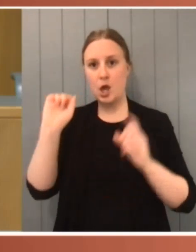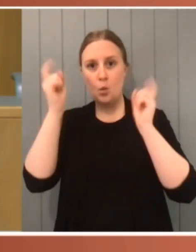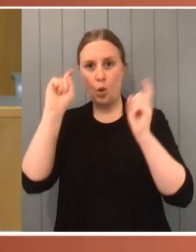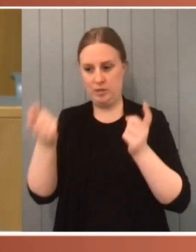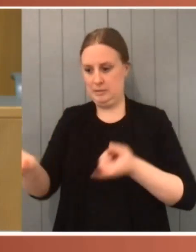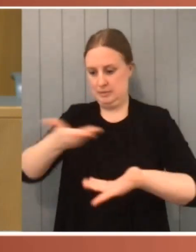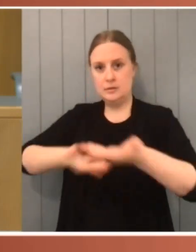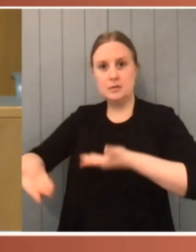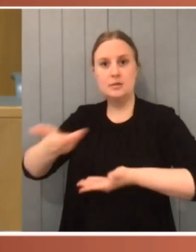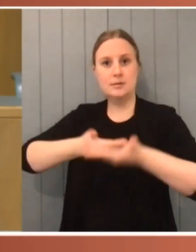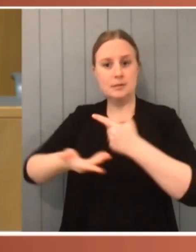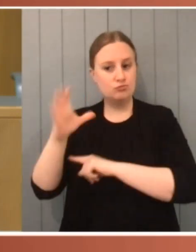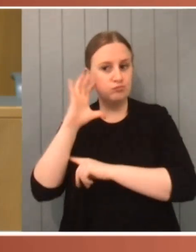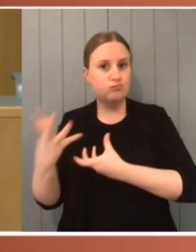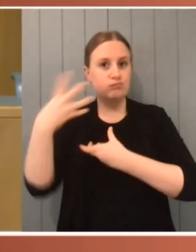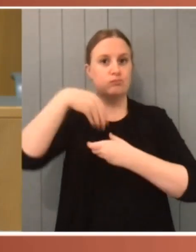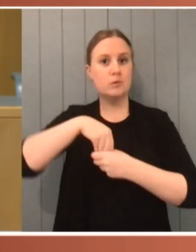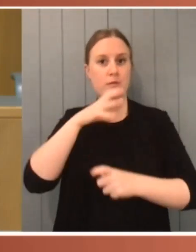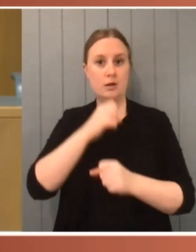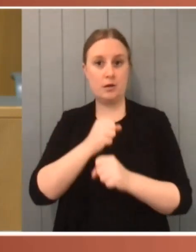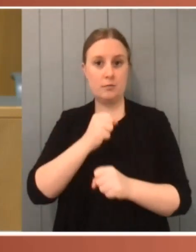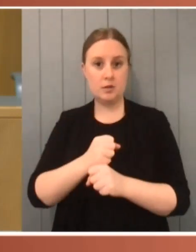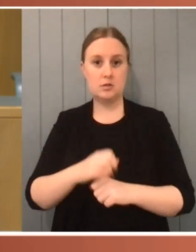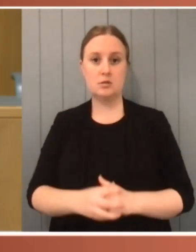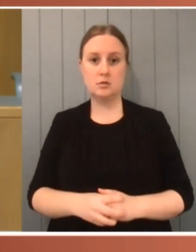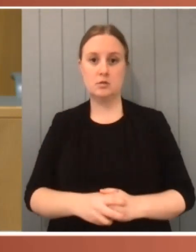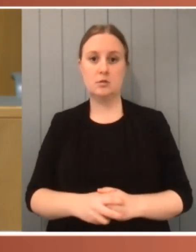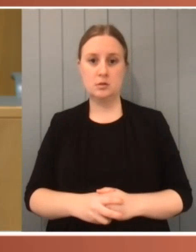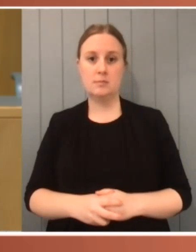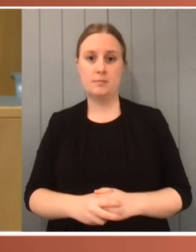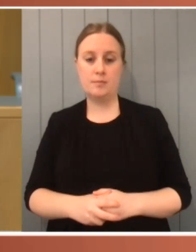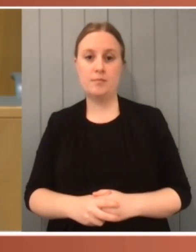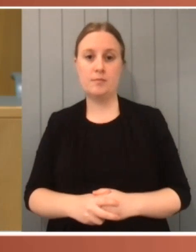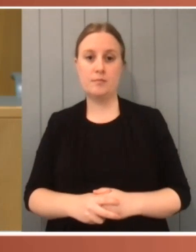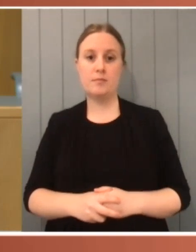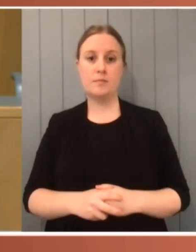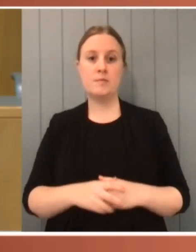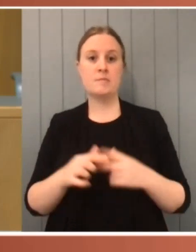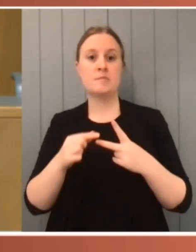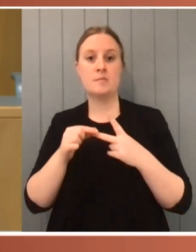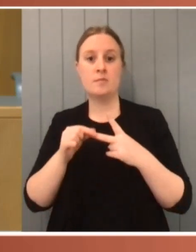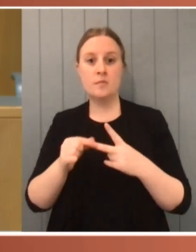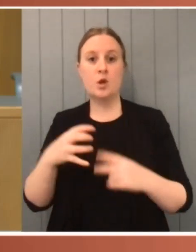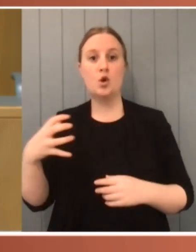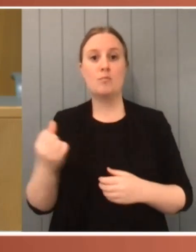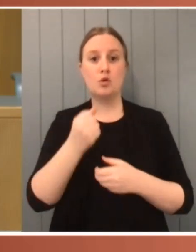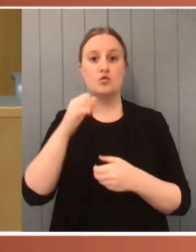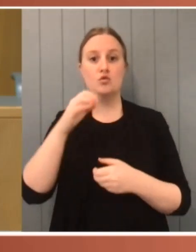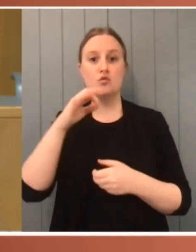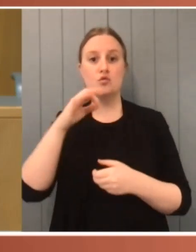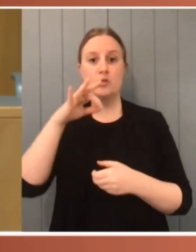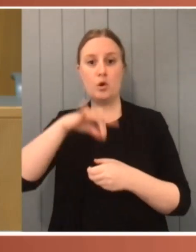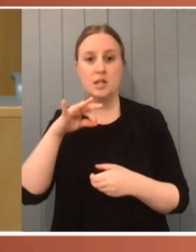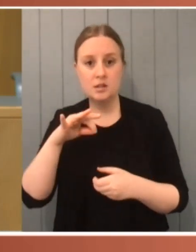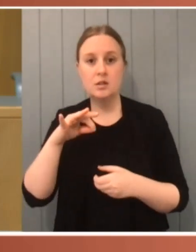instance, there's evidence that the introduction of compulsory voting was followed soon by dramatic increases in turnout and pension spending,